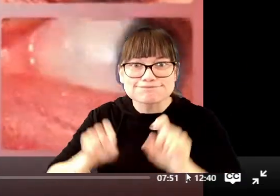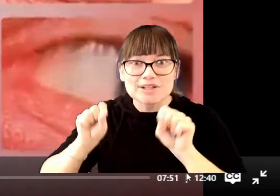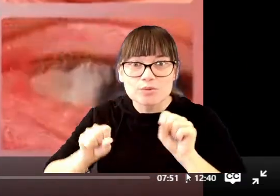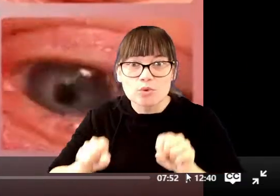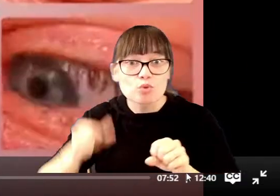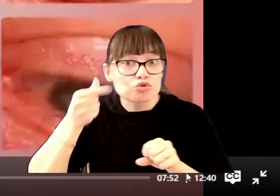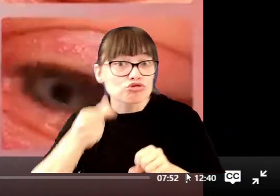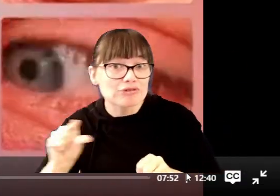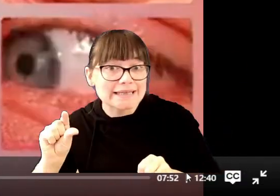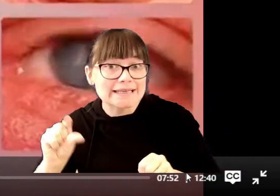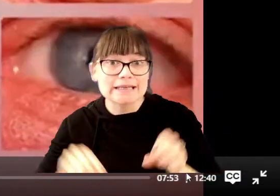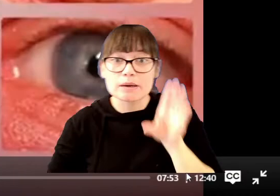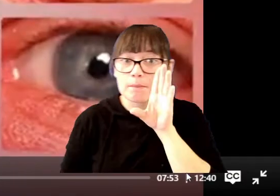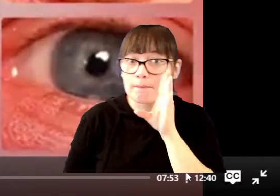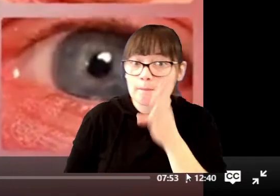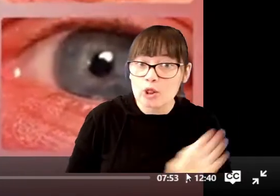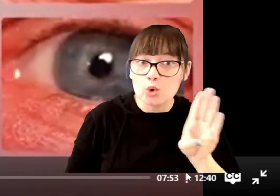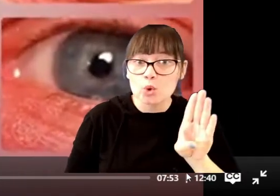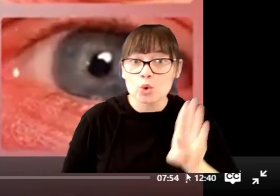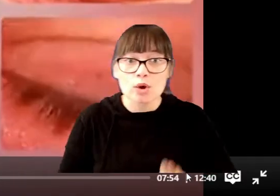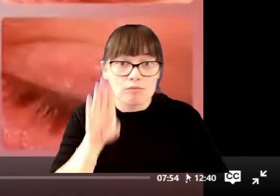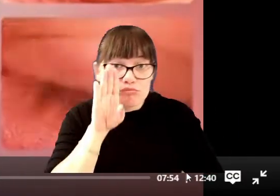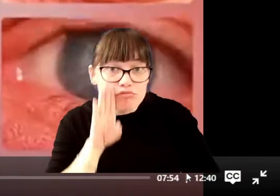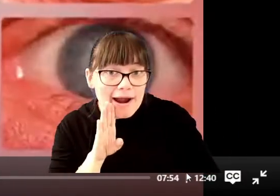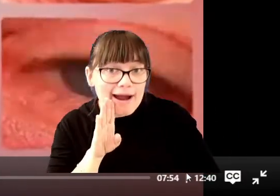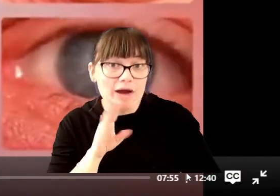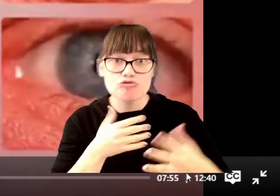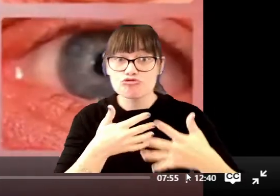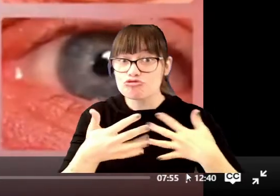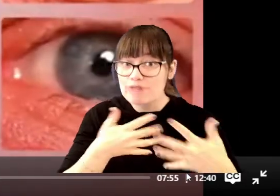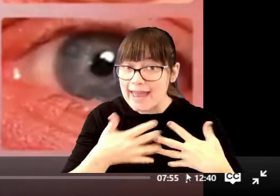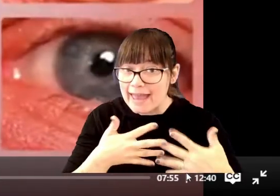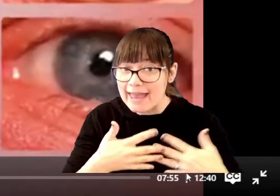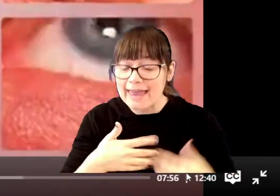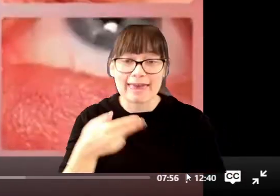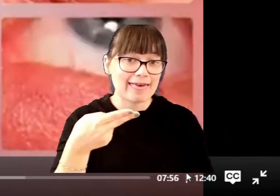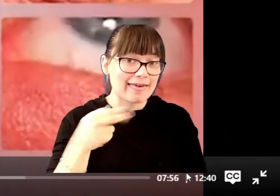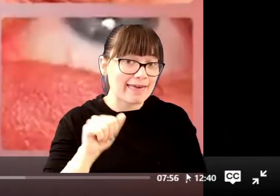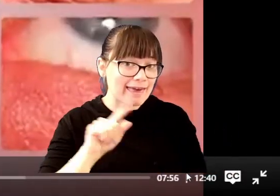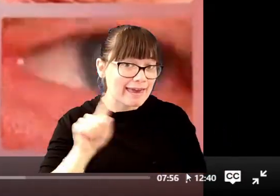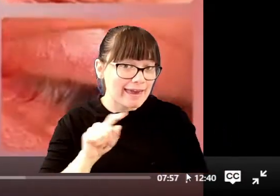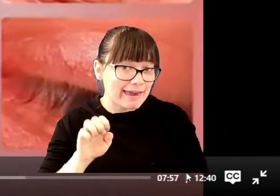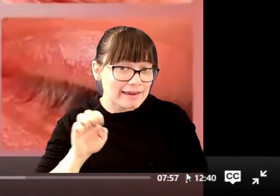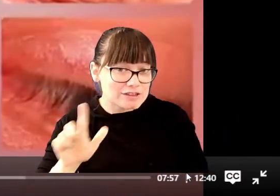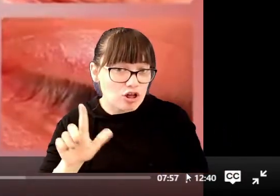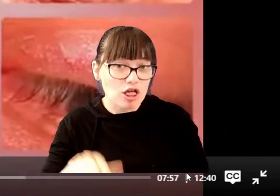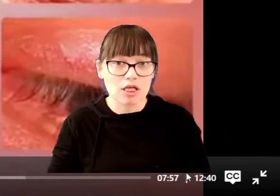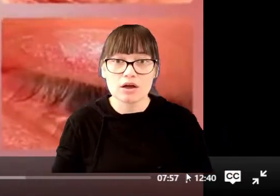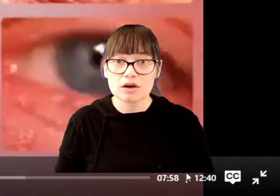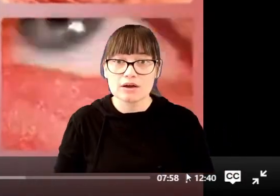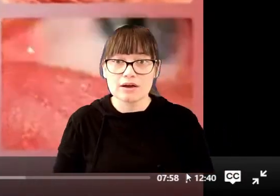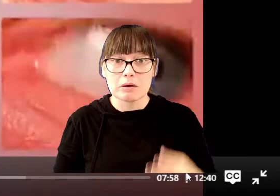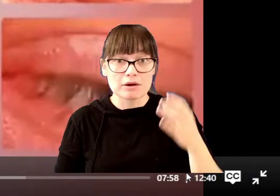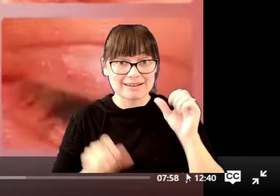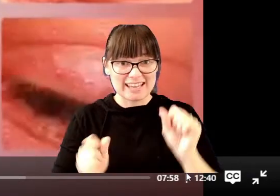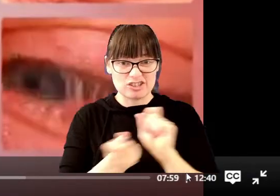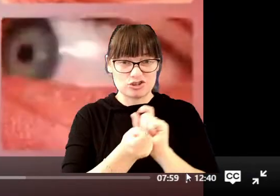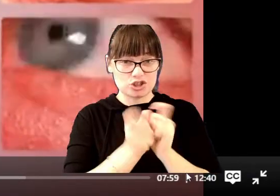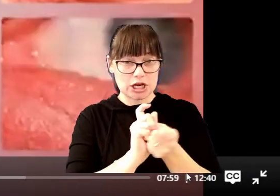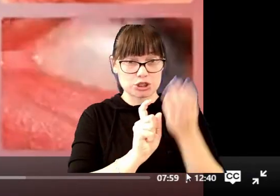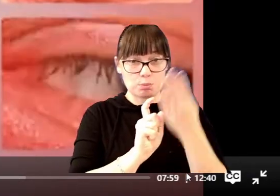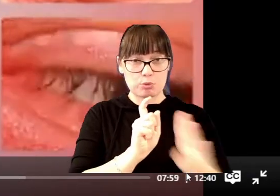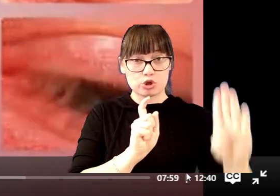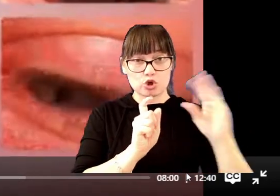green eyes, we can have blue eyes, brown eyes, gray eyes, hazel, eyes that tend to turn blue when they're in the right light, all these